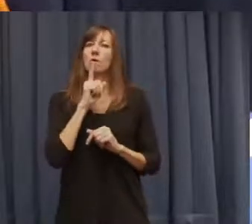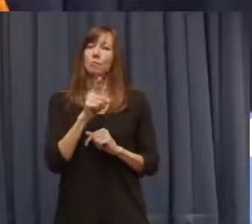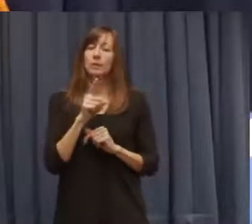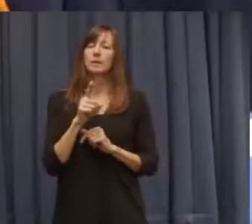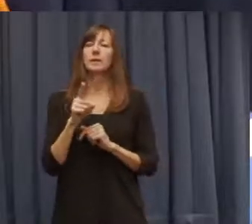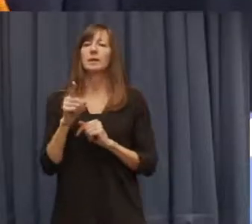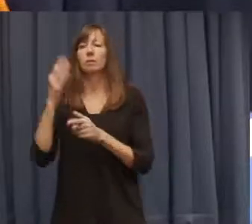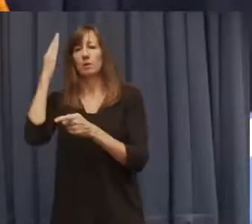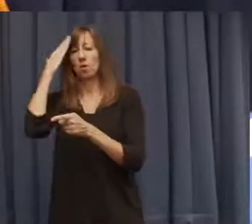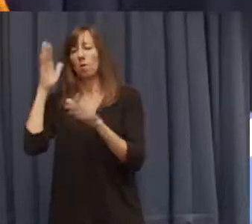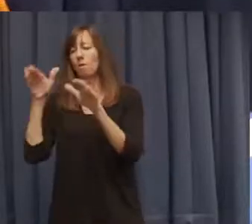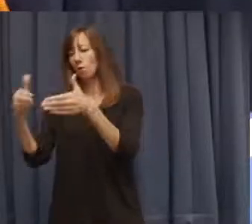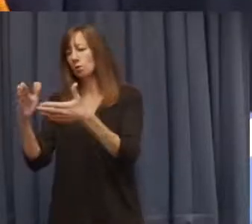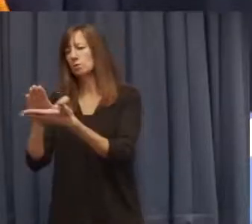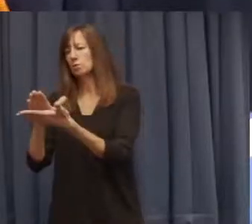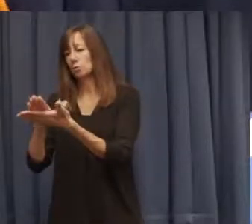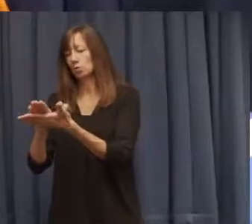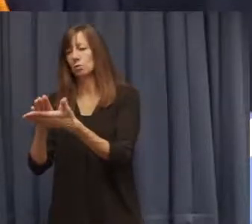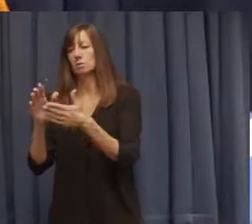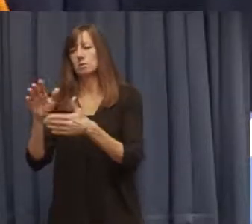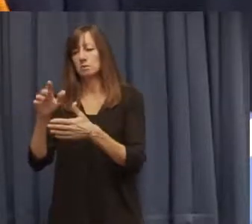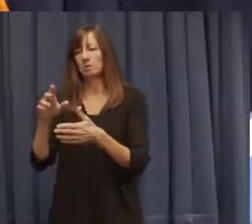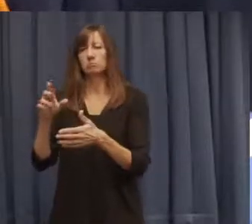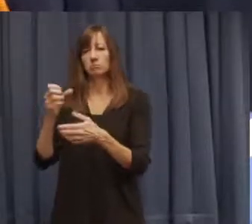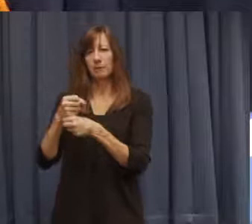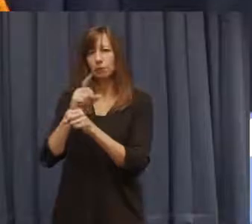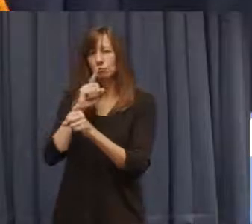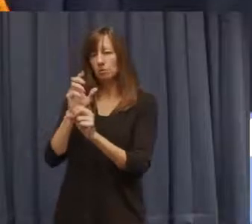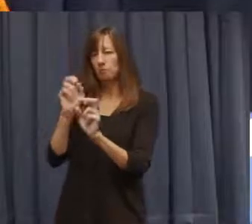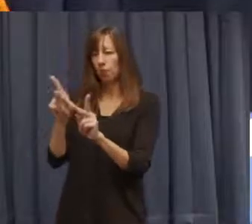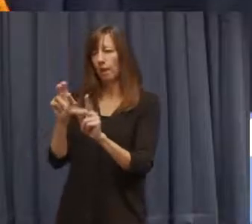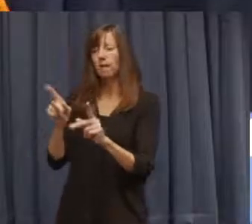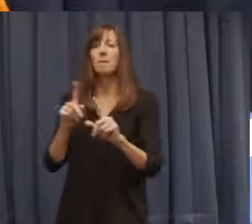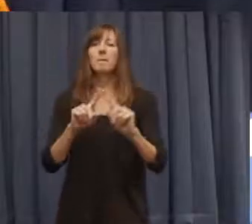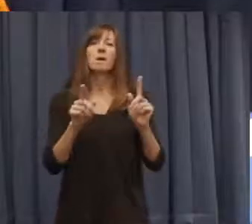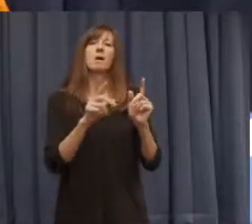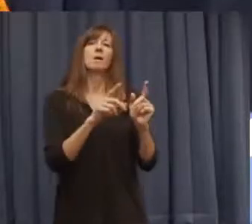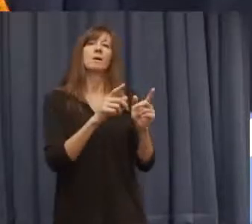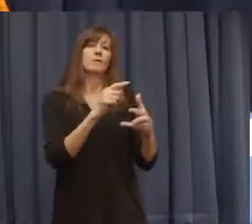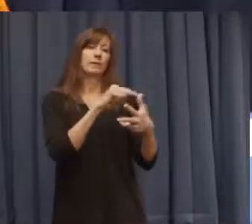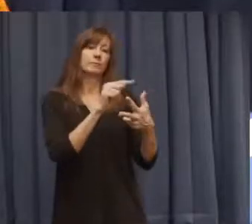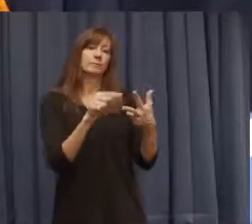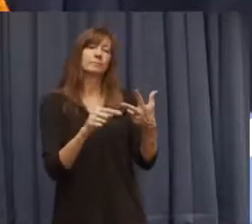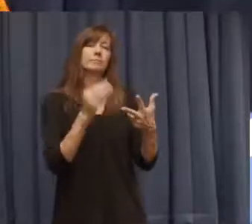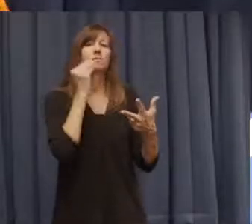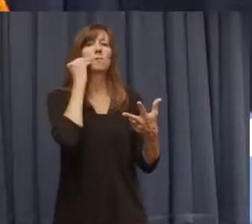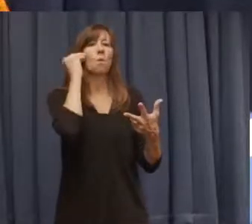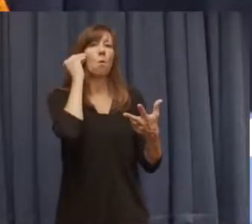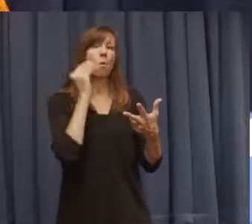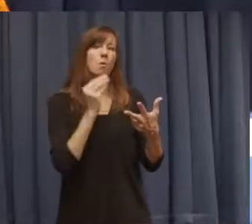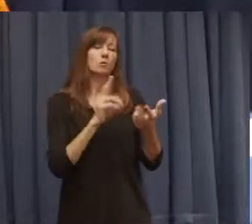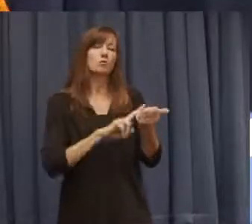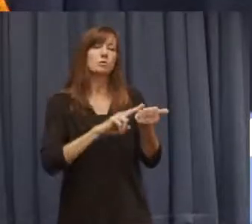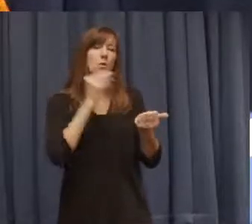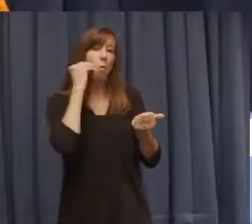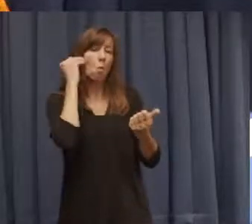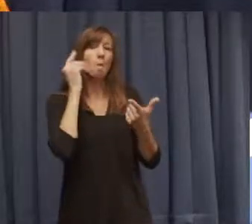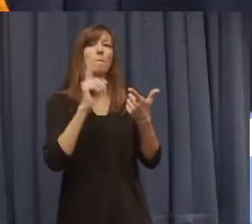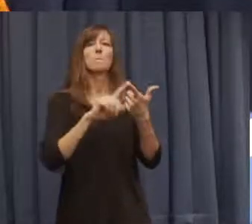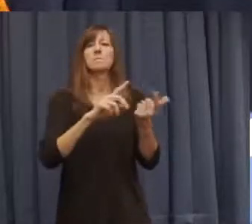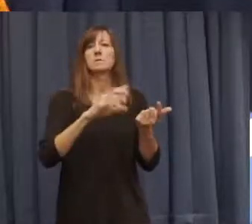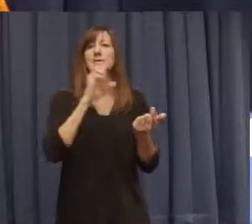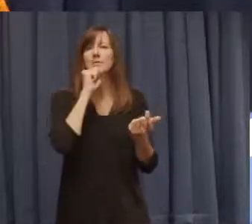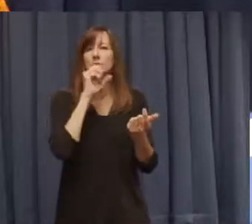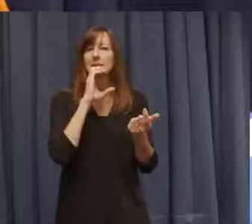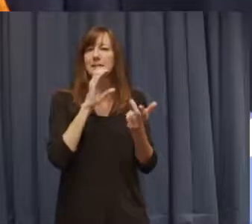know there's an increased risk profile that we're working very closely to address that and mitigate that risk.